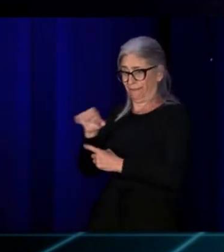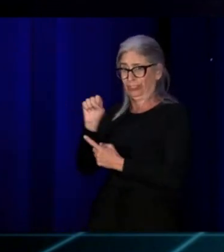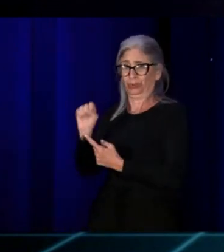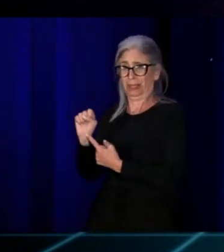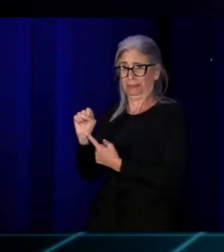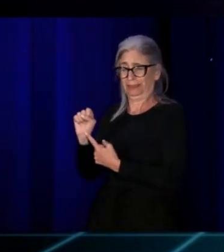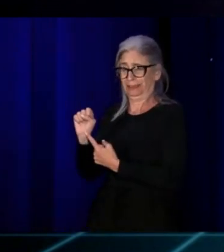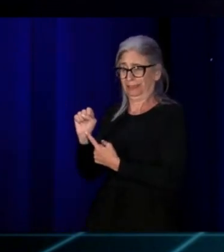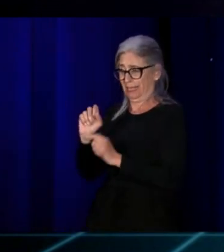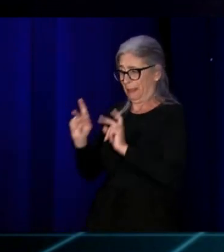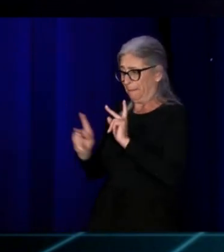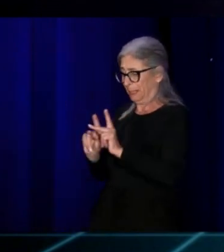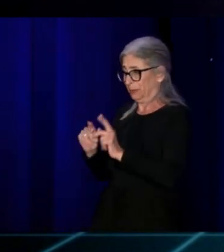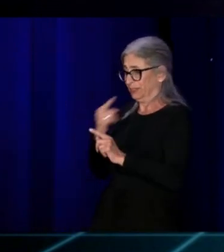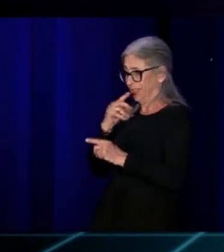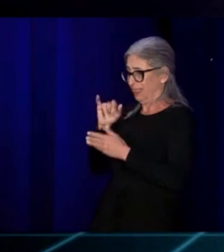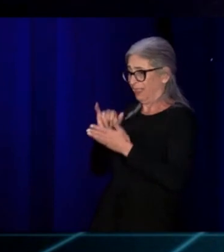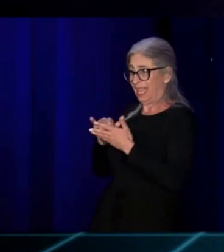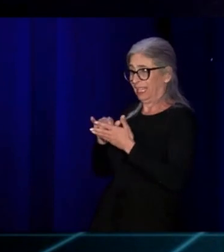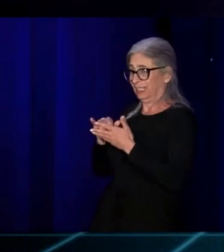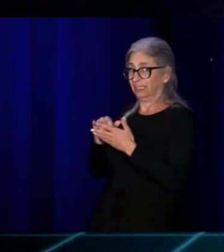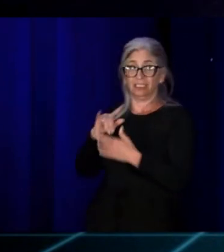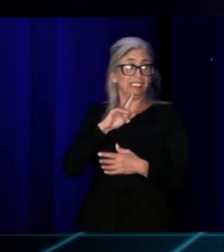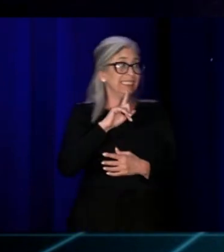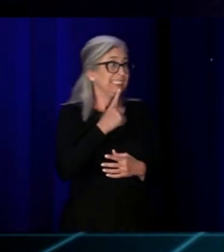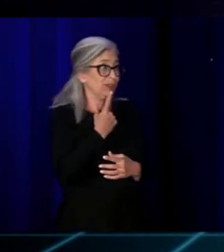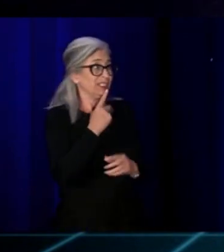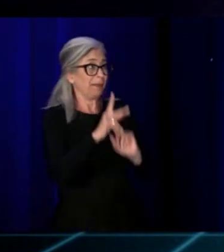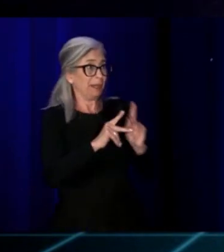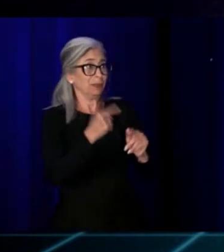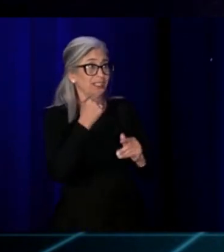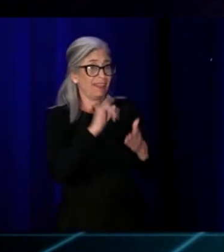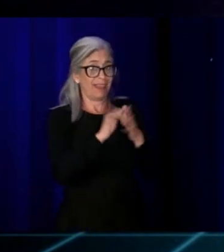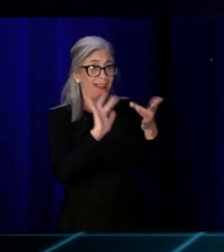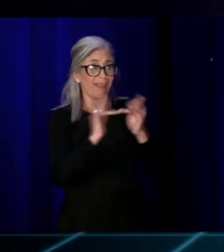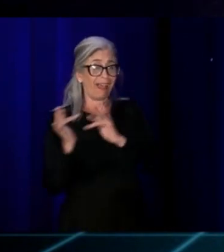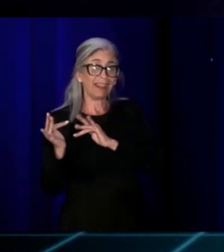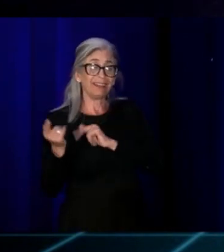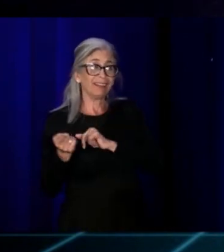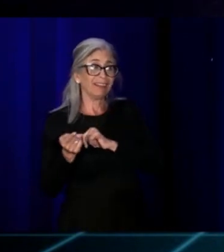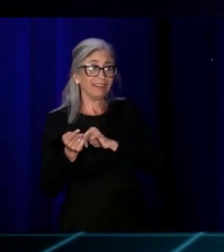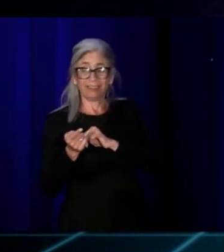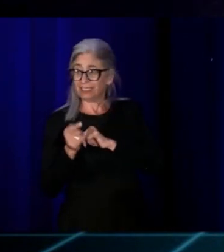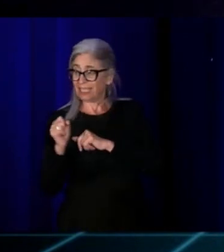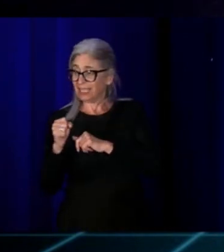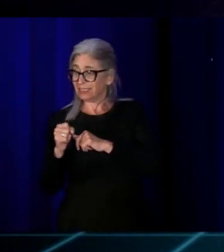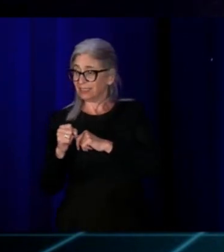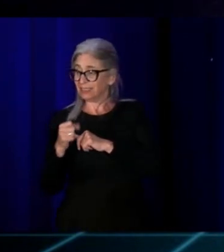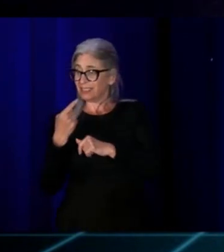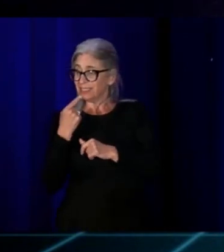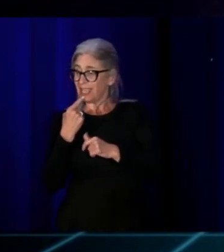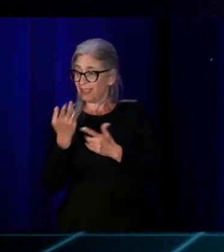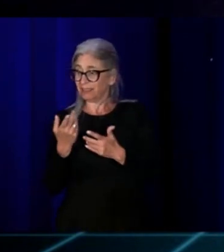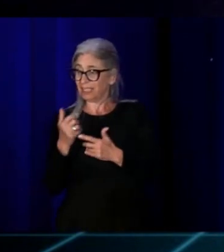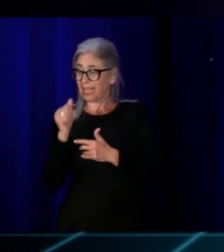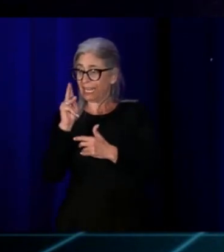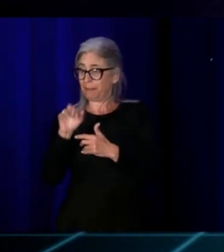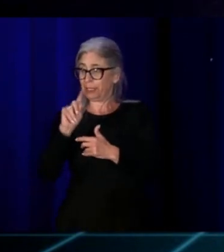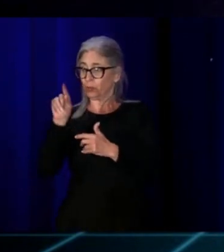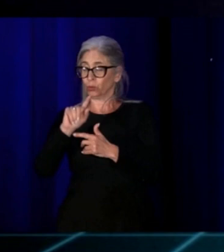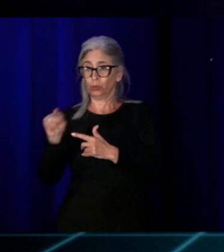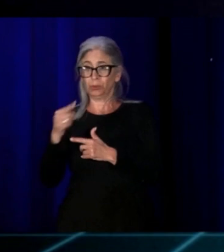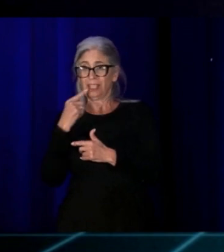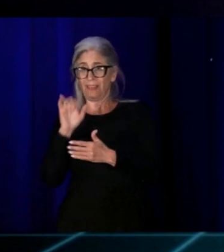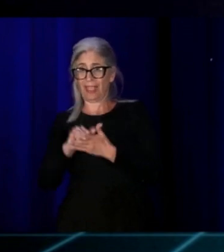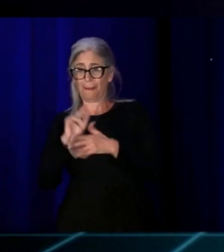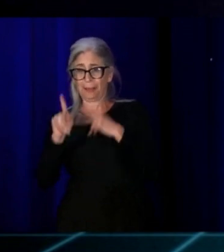React. So people actually say that it's just JavaScript? Yeah, no, seriously, people say that online. You know, here's Tyler McInnes. He said it's just JavaScript. And people online